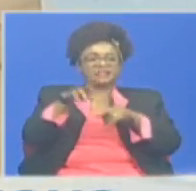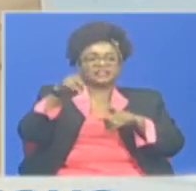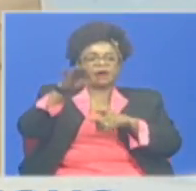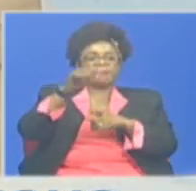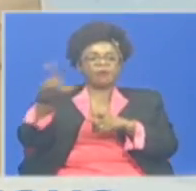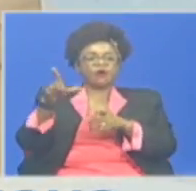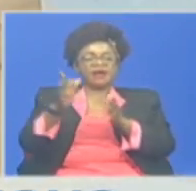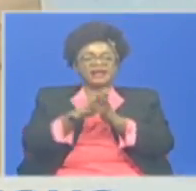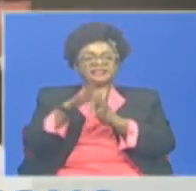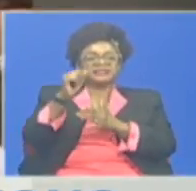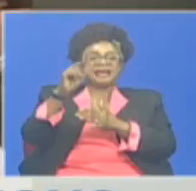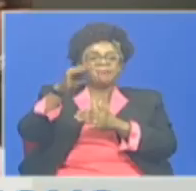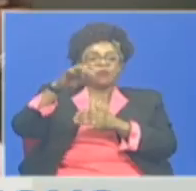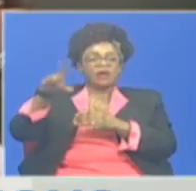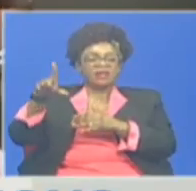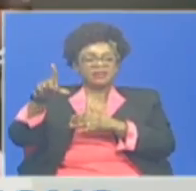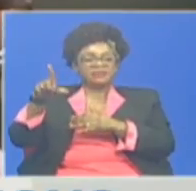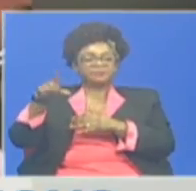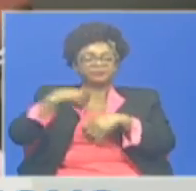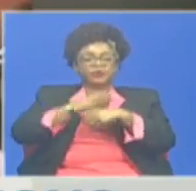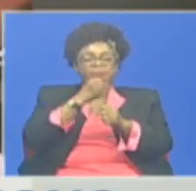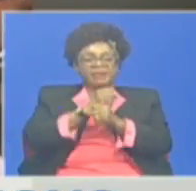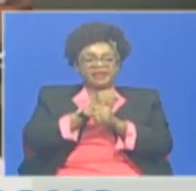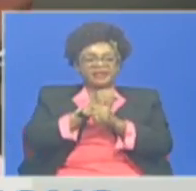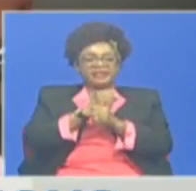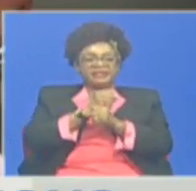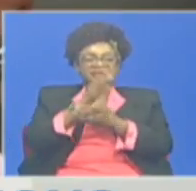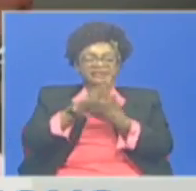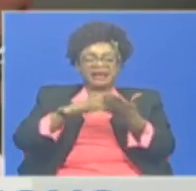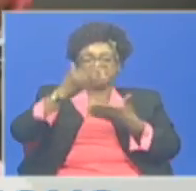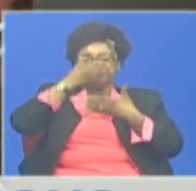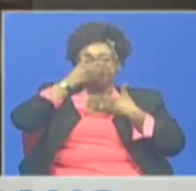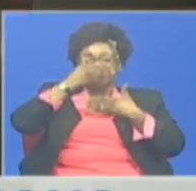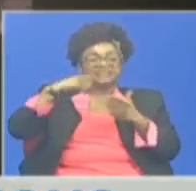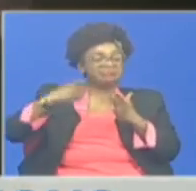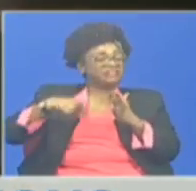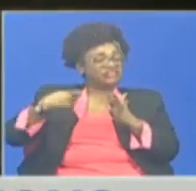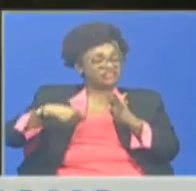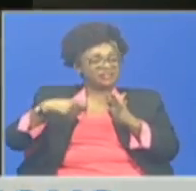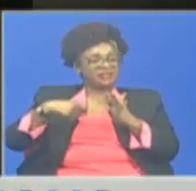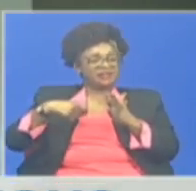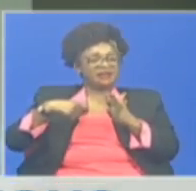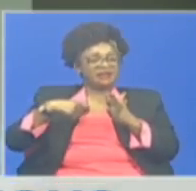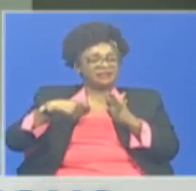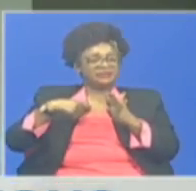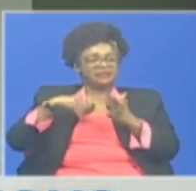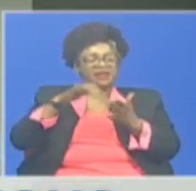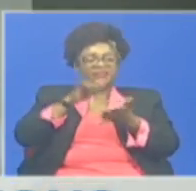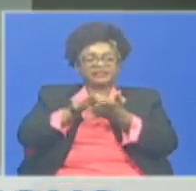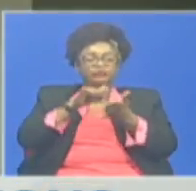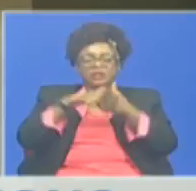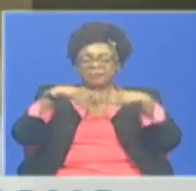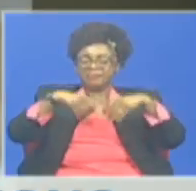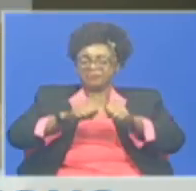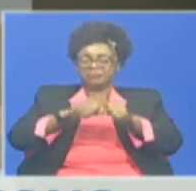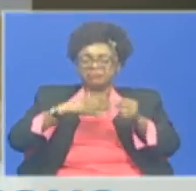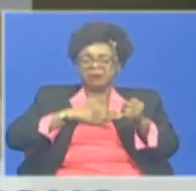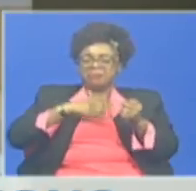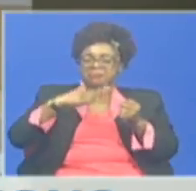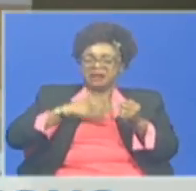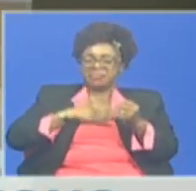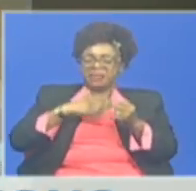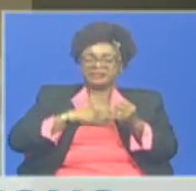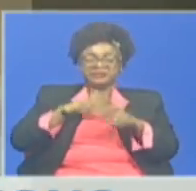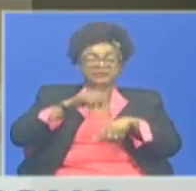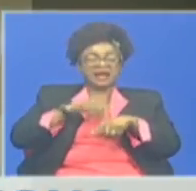Samuel Cairo, who've developed a prototype ventilator, a machine fashioned to take over the body's breathing process when the